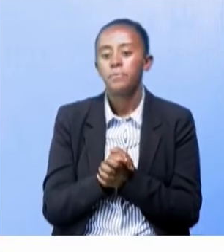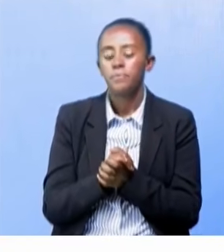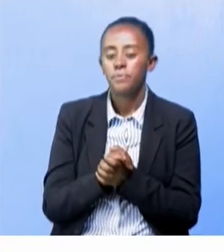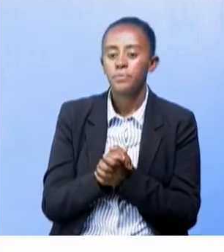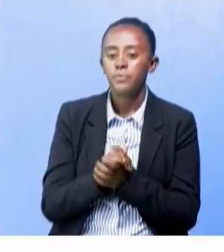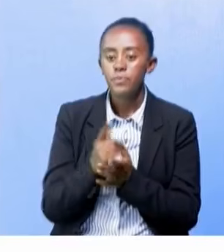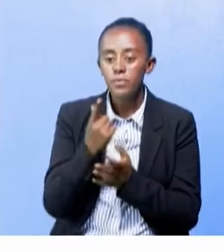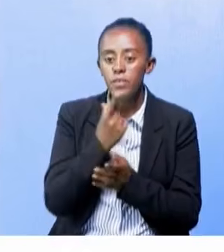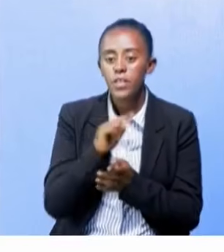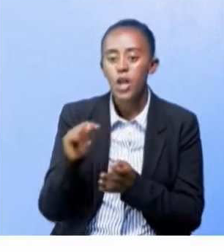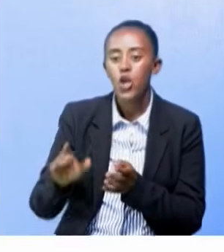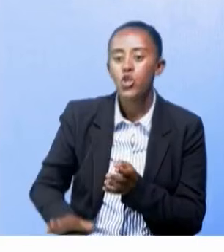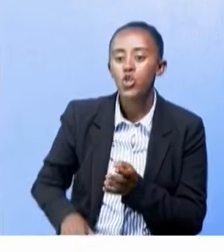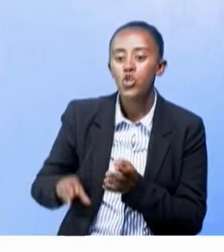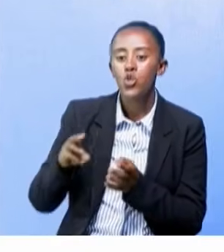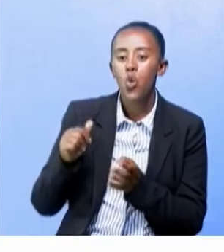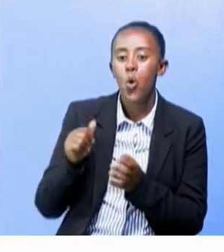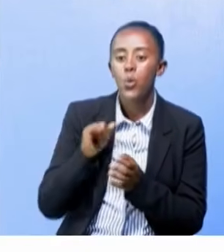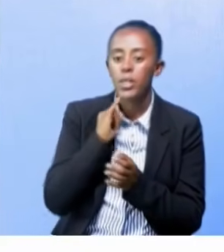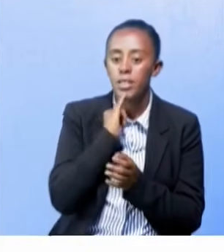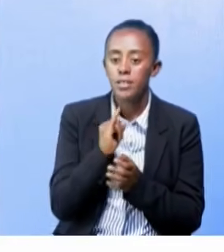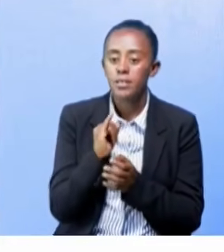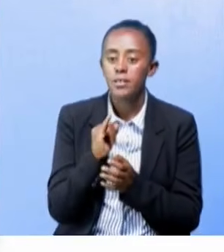the dog is